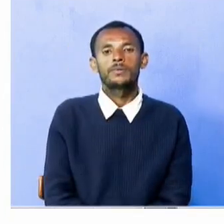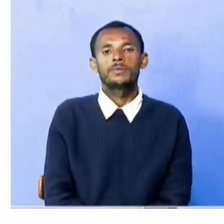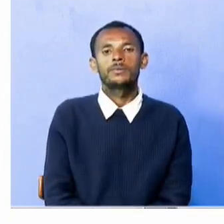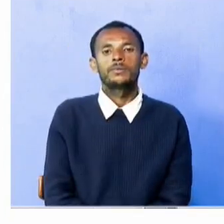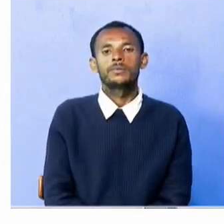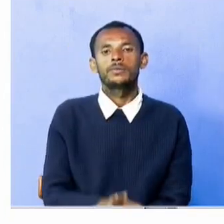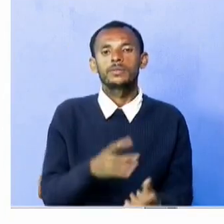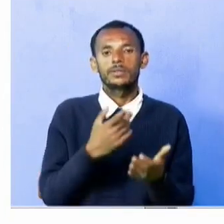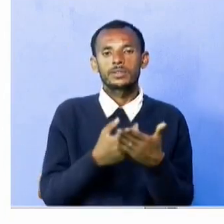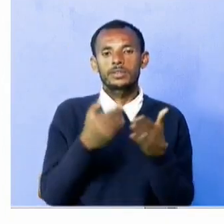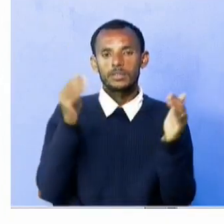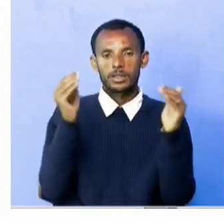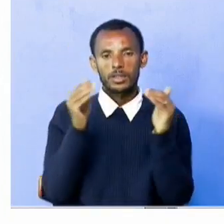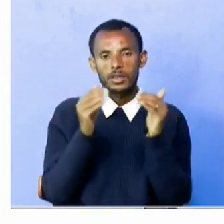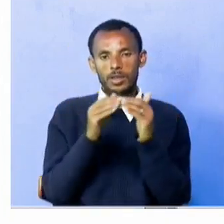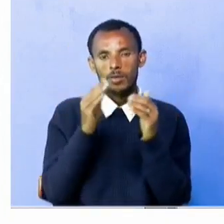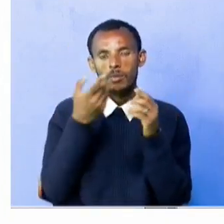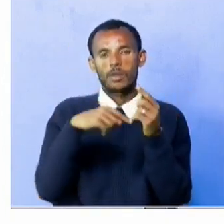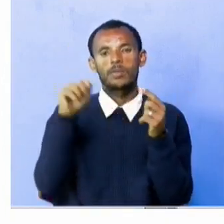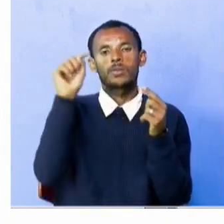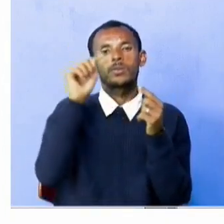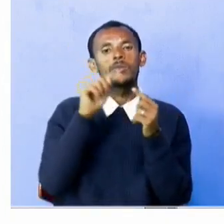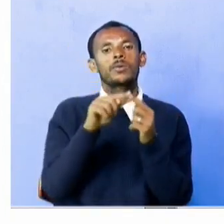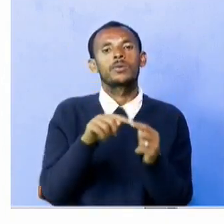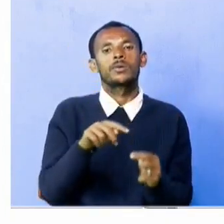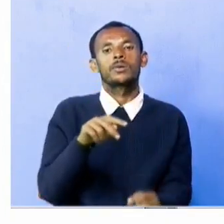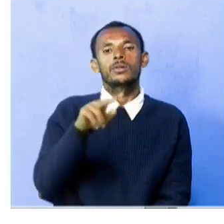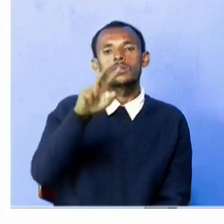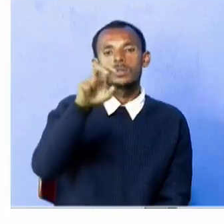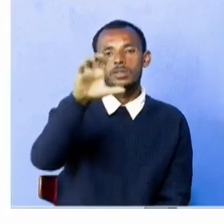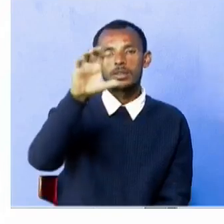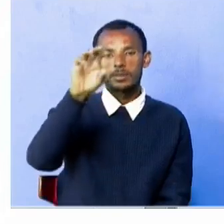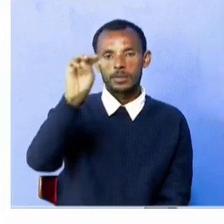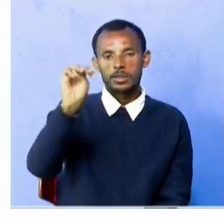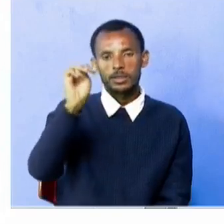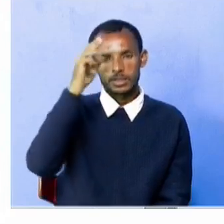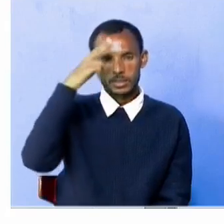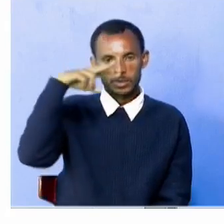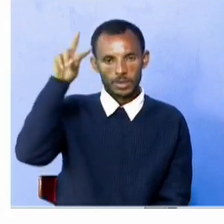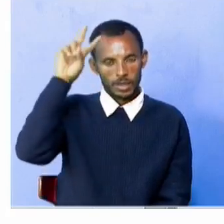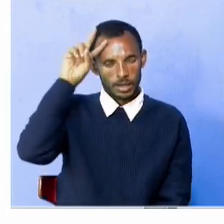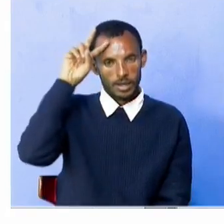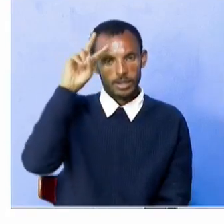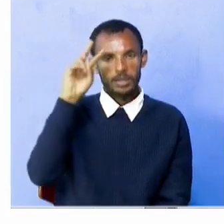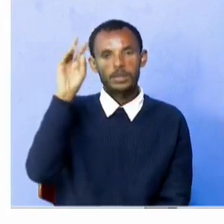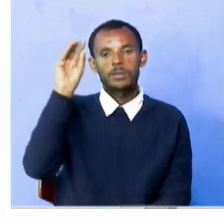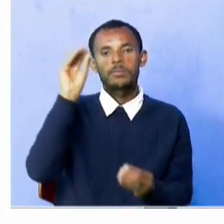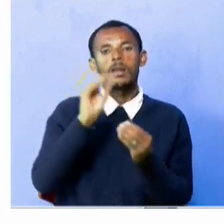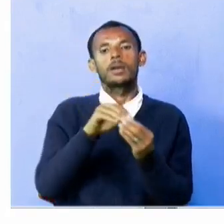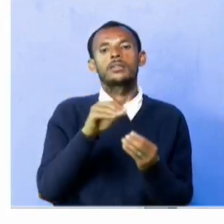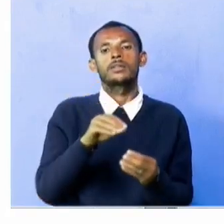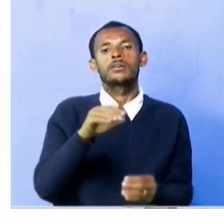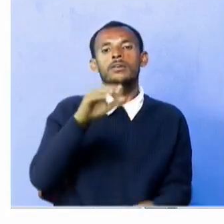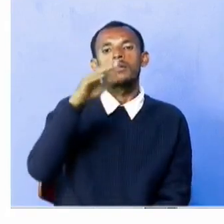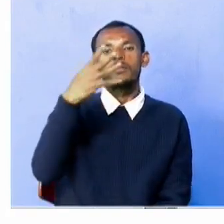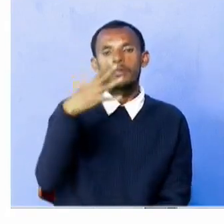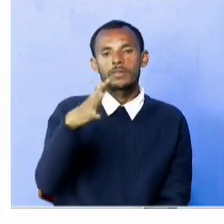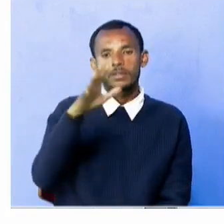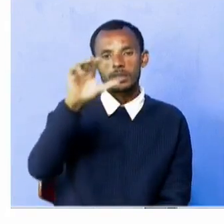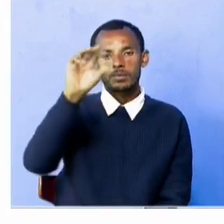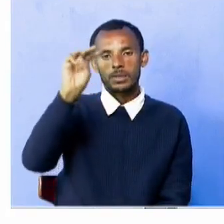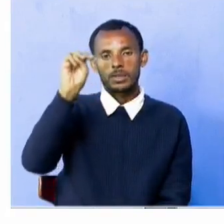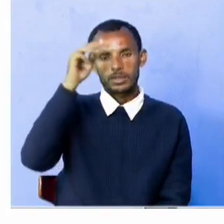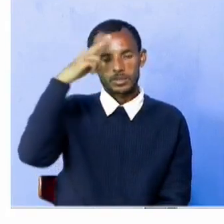whether this is equal to 20 centimeter square plus 15 centimeter